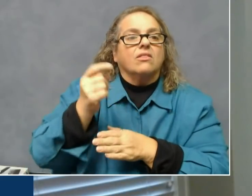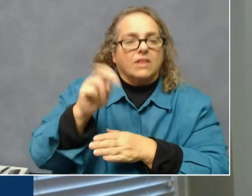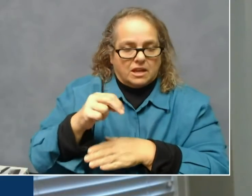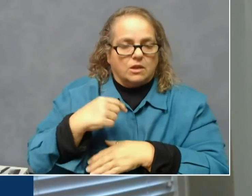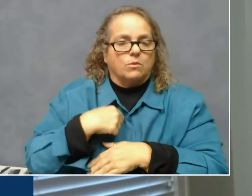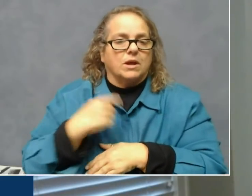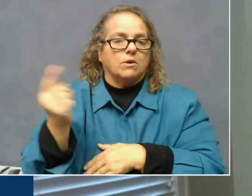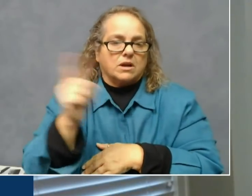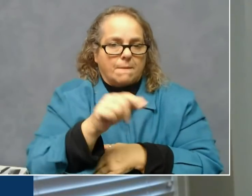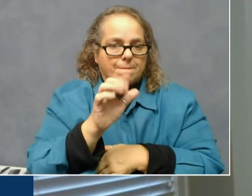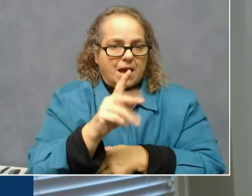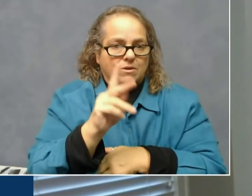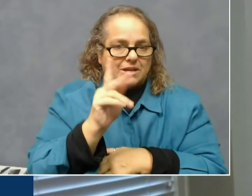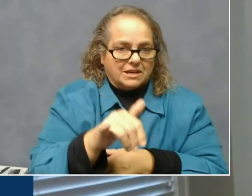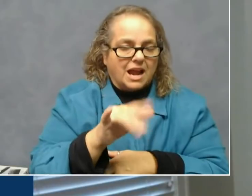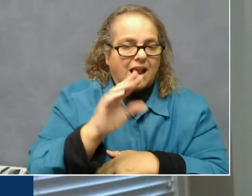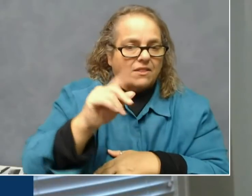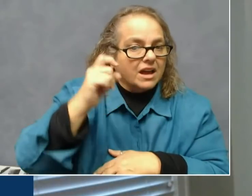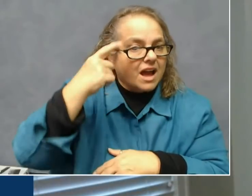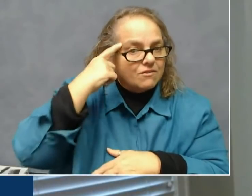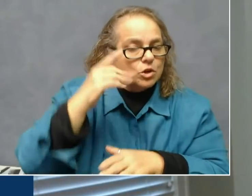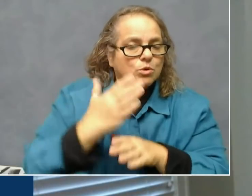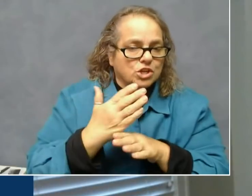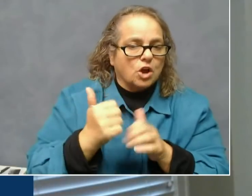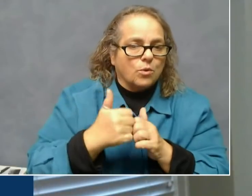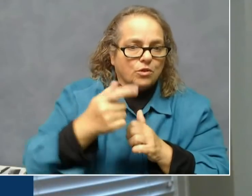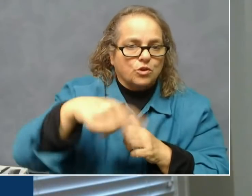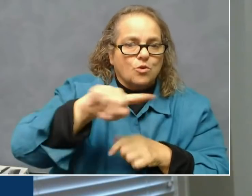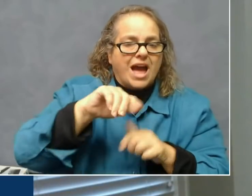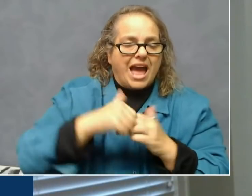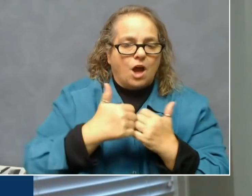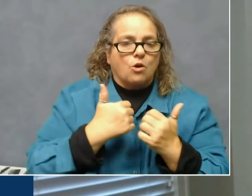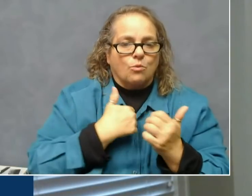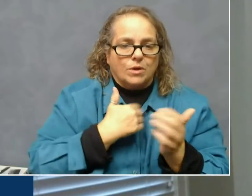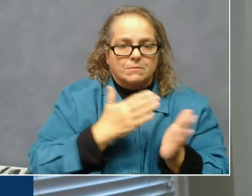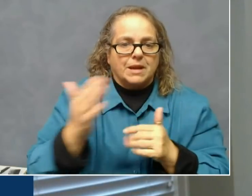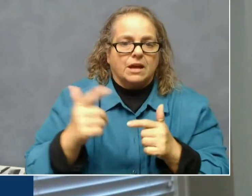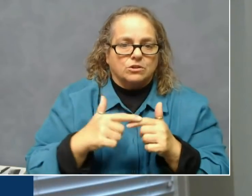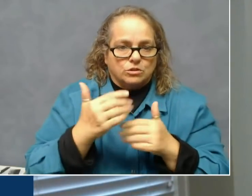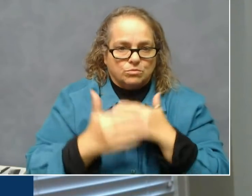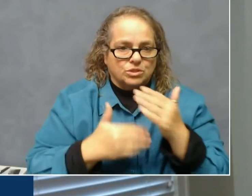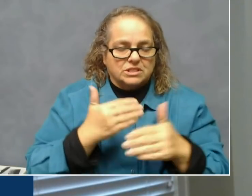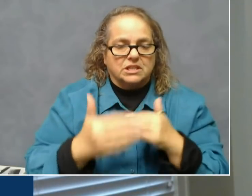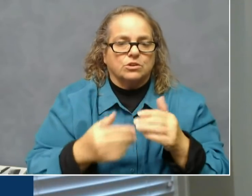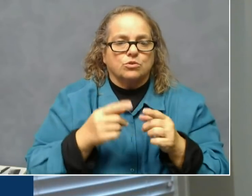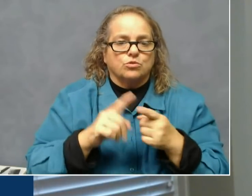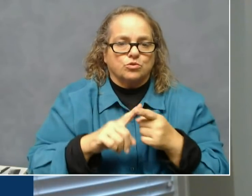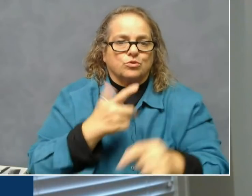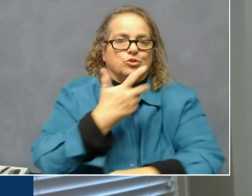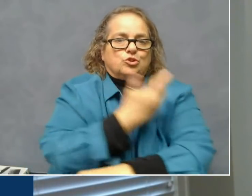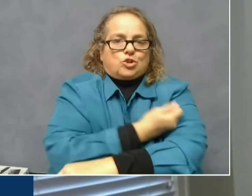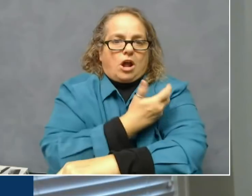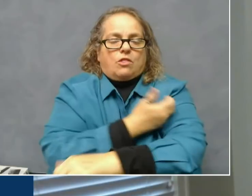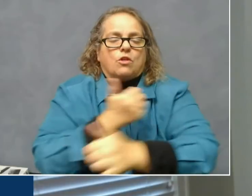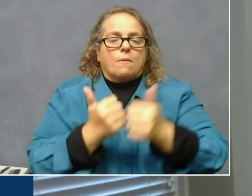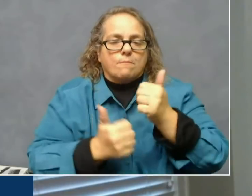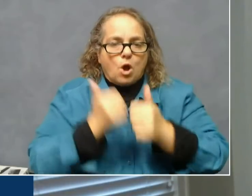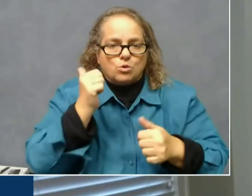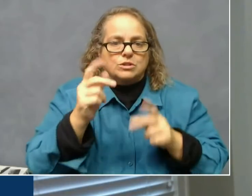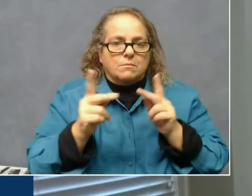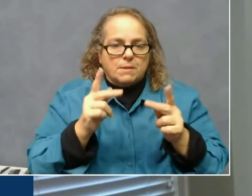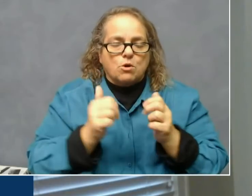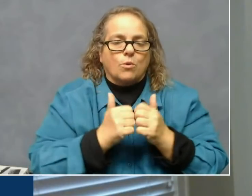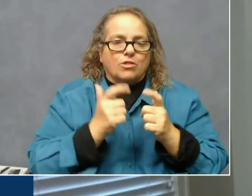governor will share with you how we intend to proceed to try to immunize the most people with the greatest impact